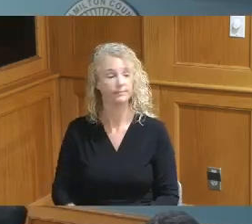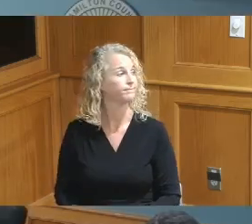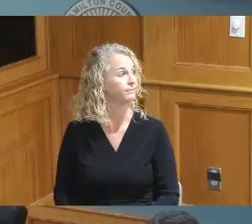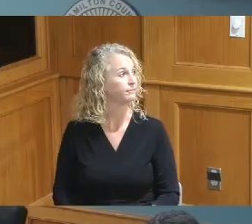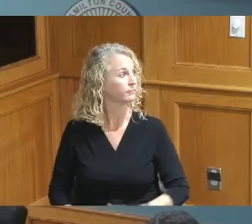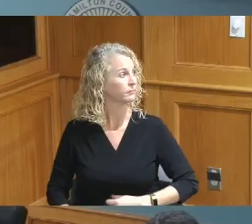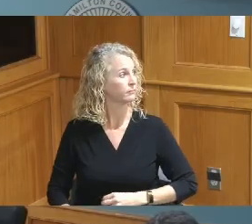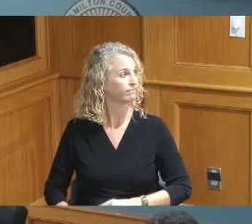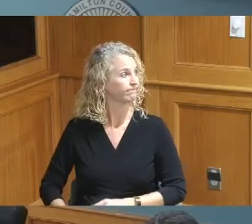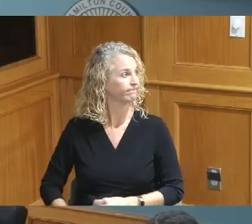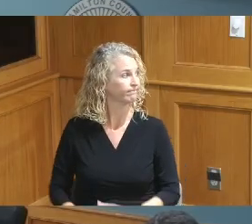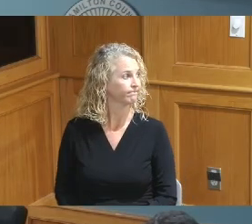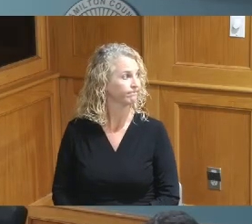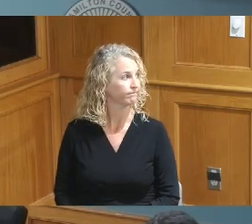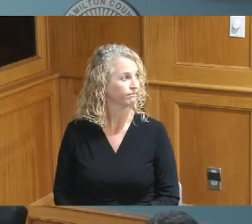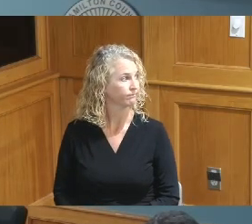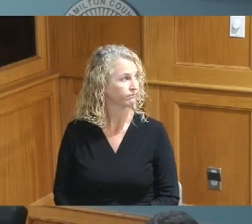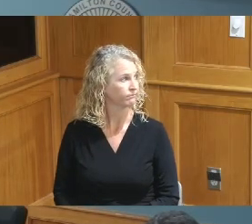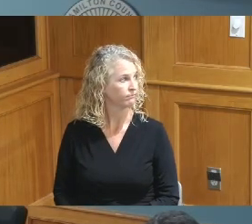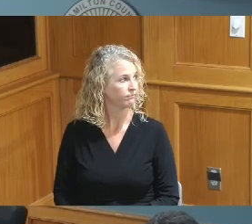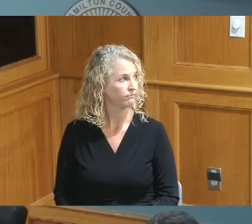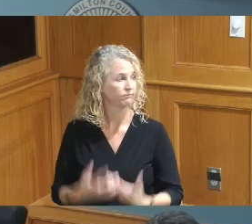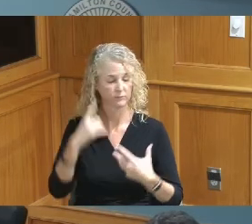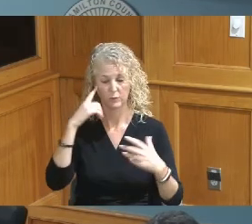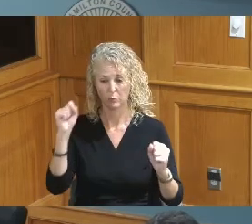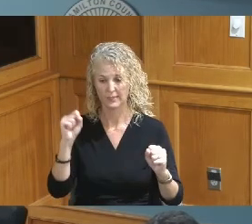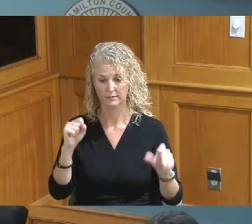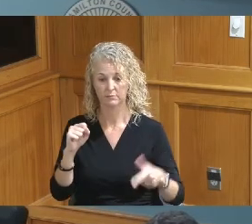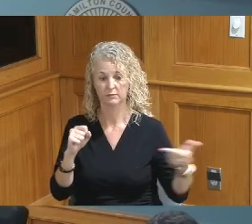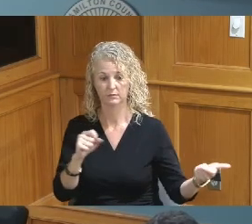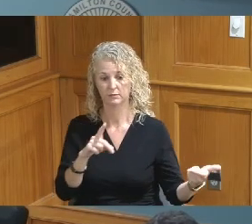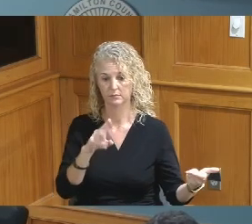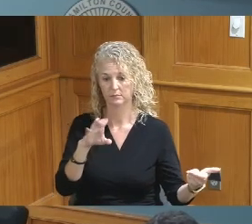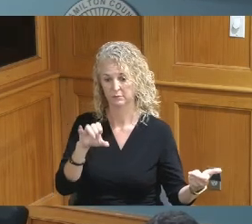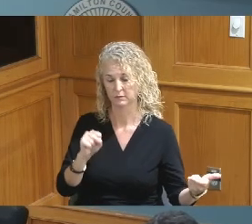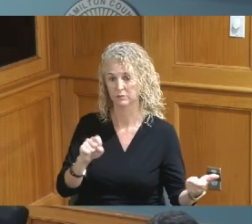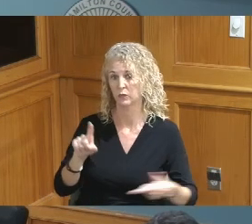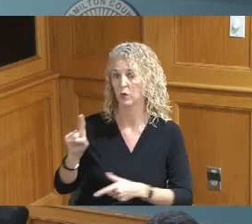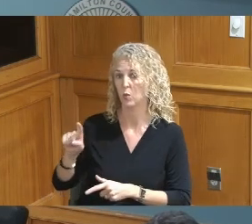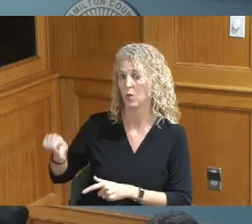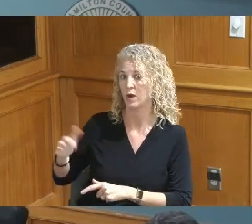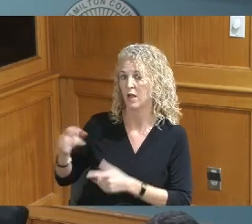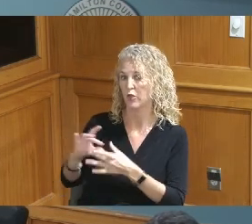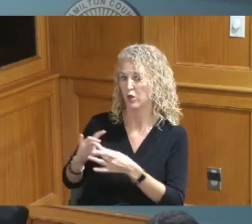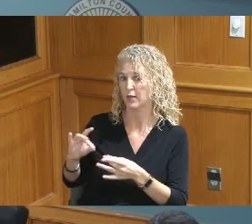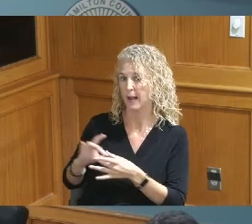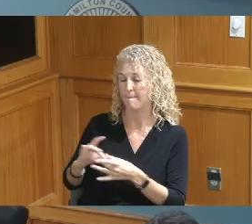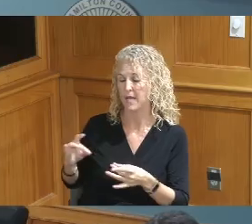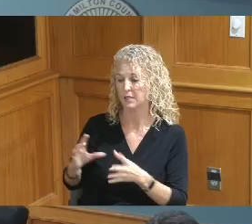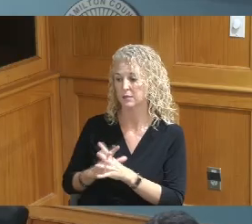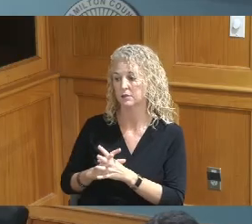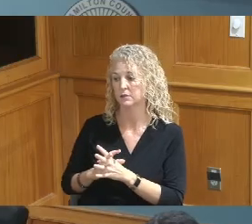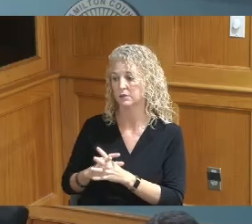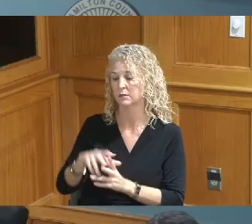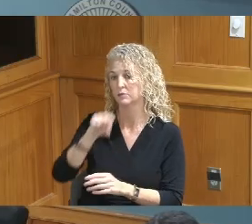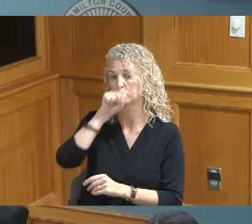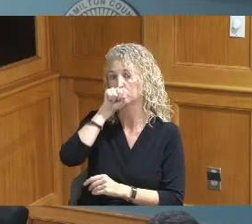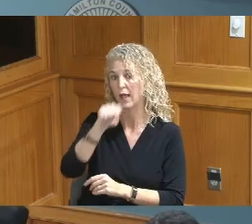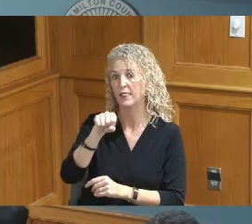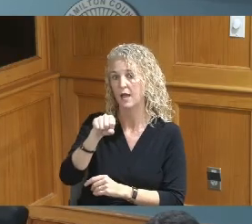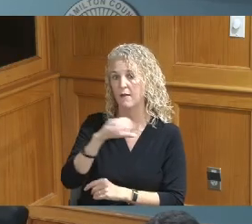Well, yeah. Yes, Commissioner Samara Dumas. I just had one other comment. I love